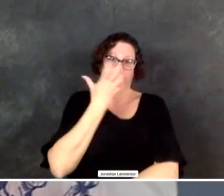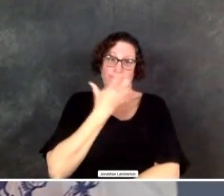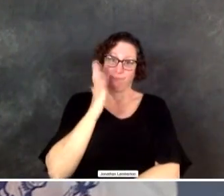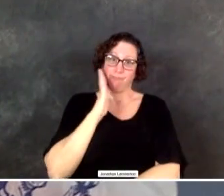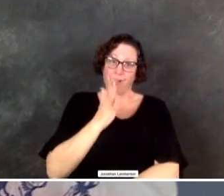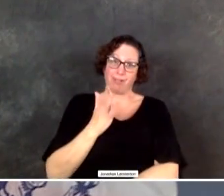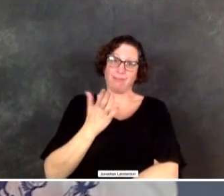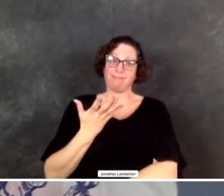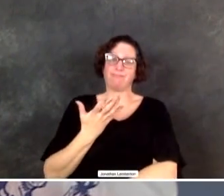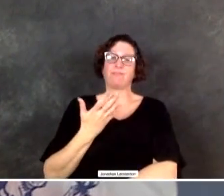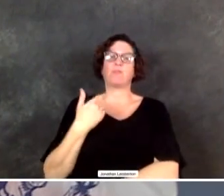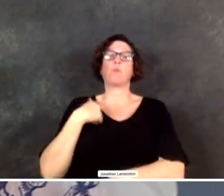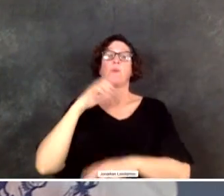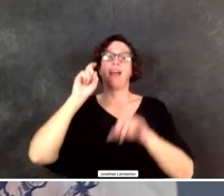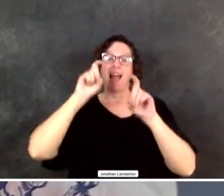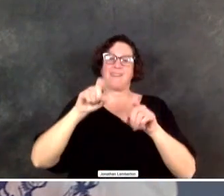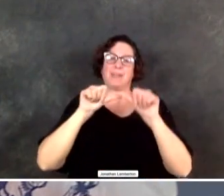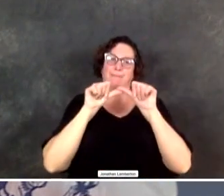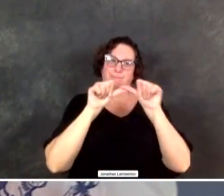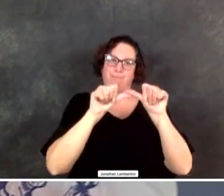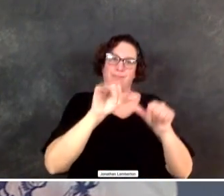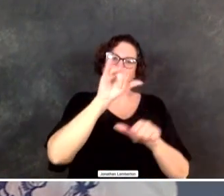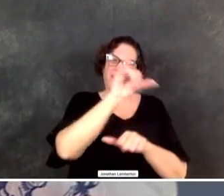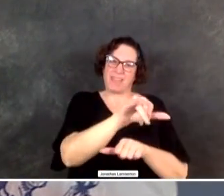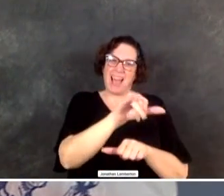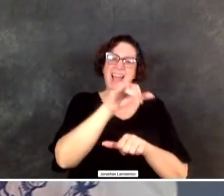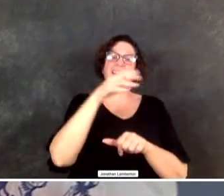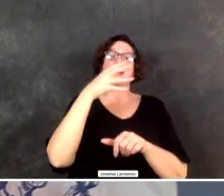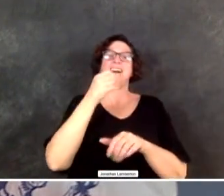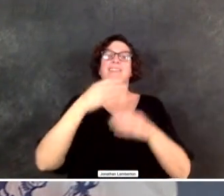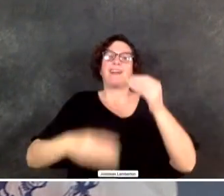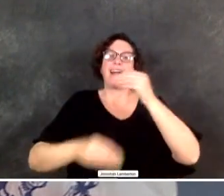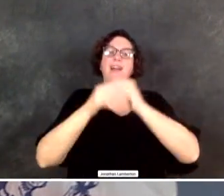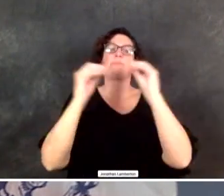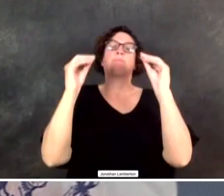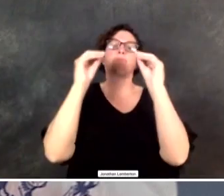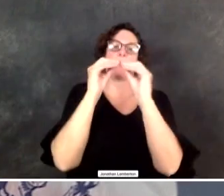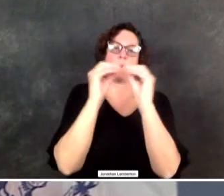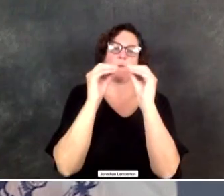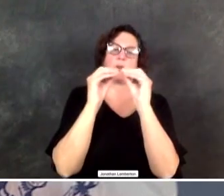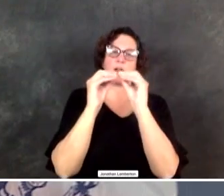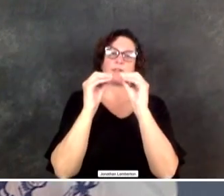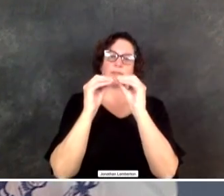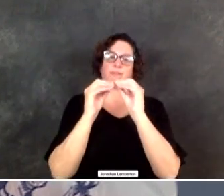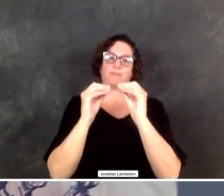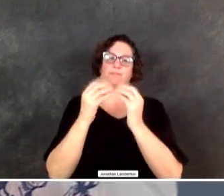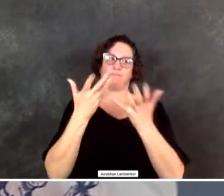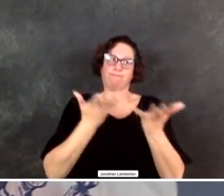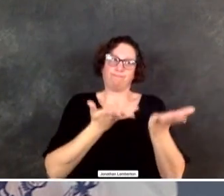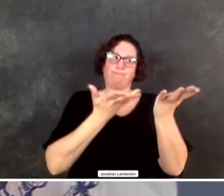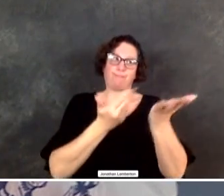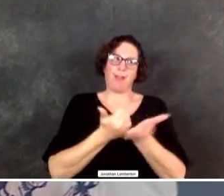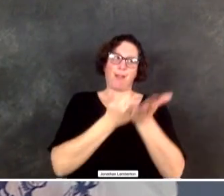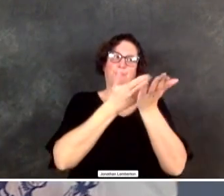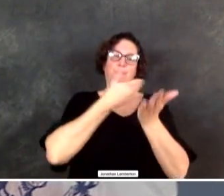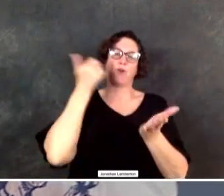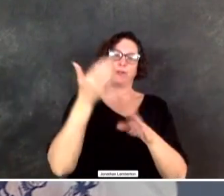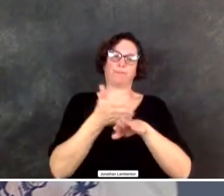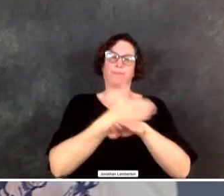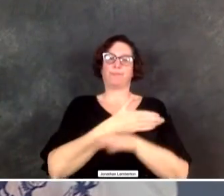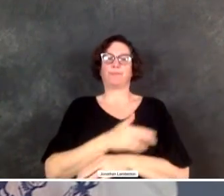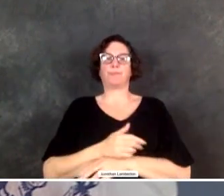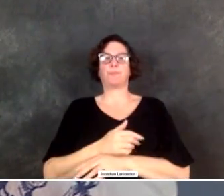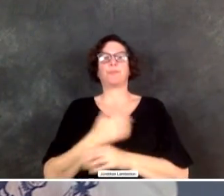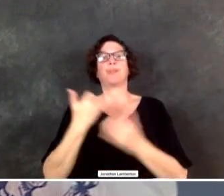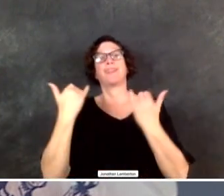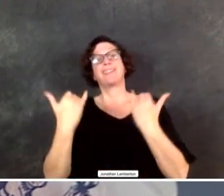going forward. So I know the chancellor will go into a little more detail, but I think we have to think right now about, with a distance model, what